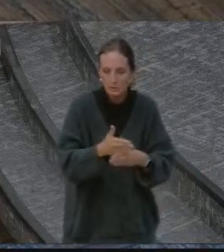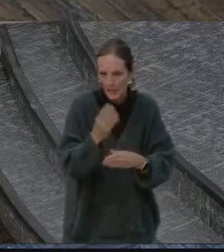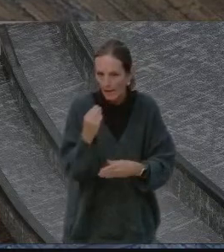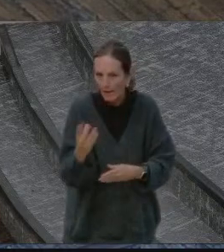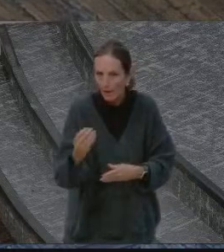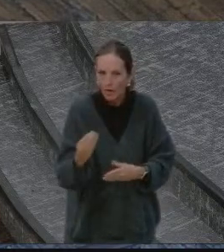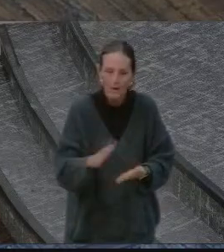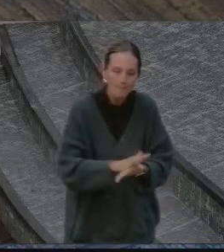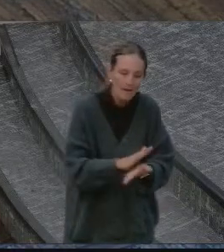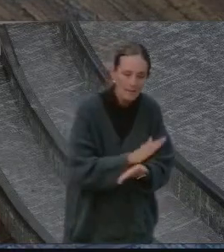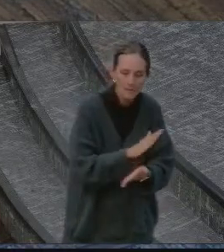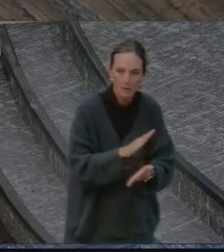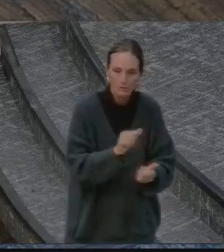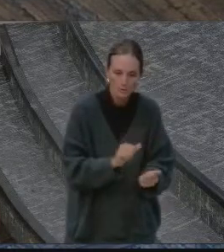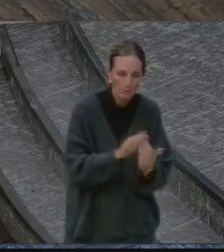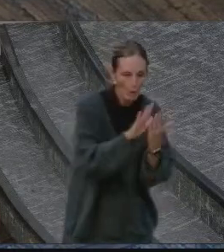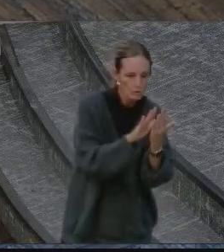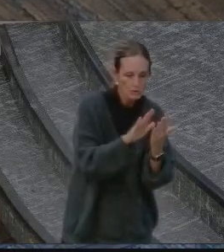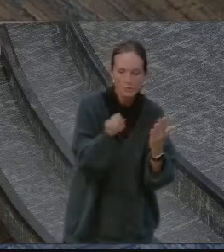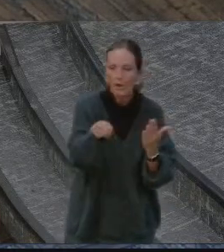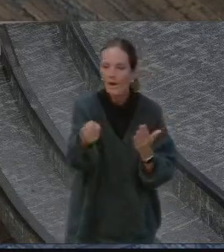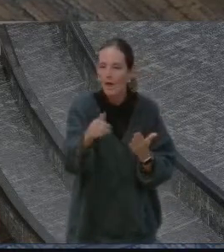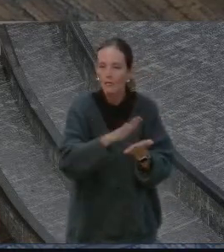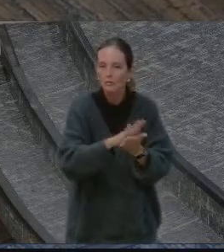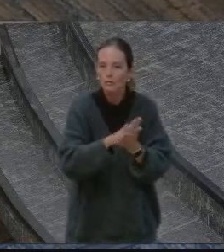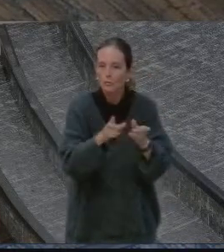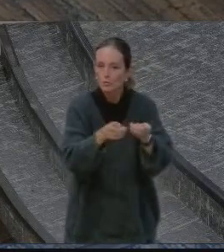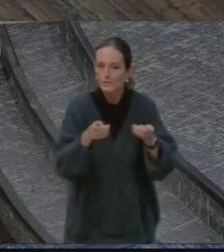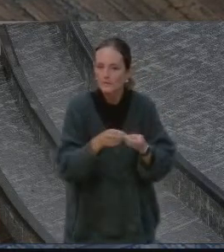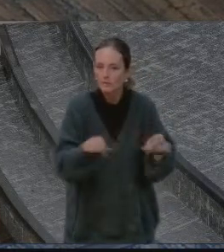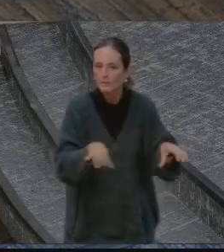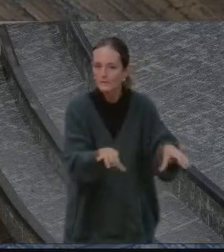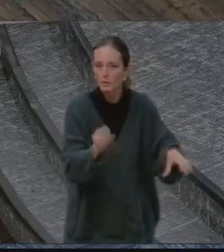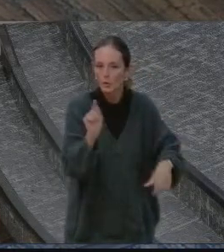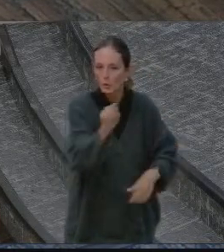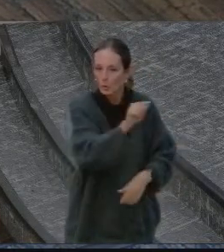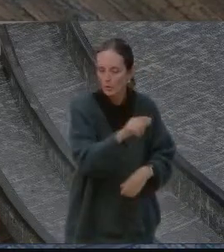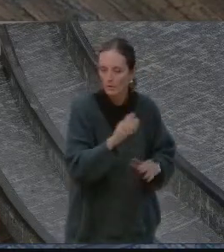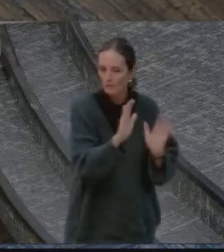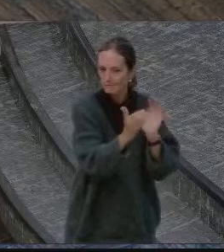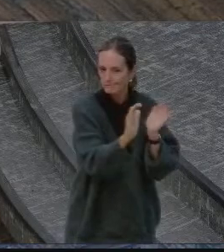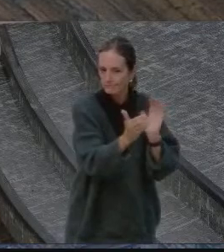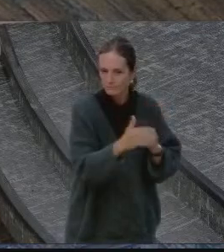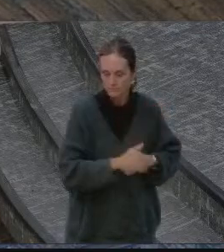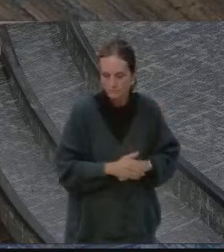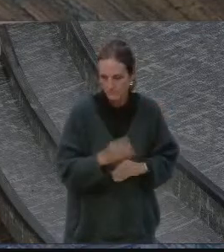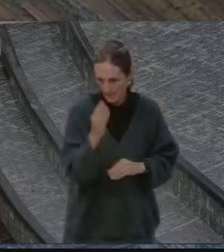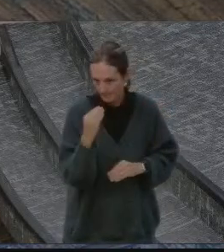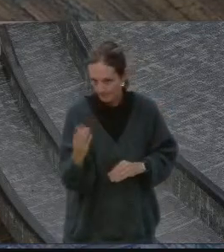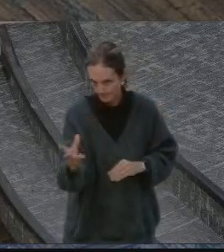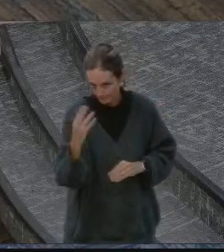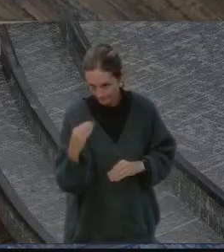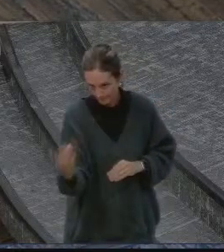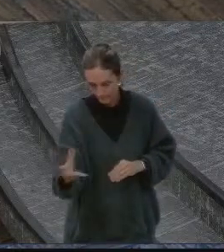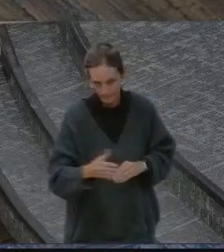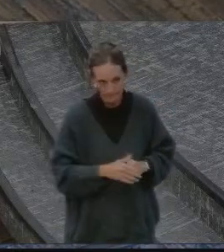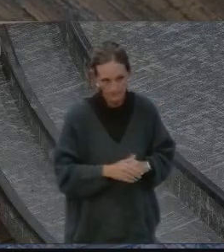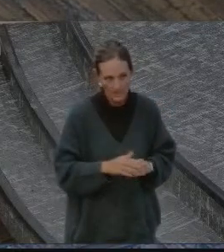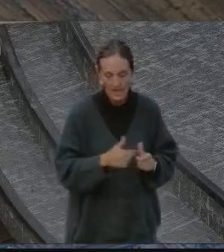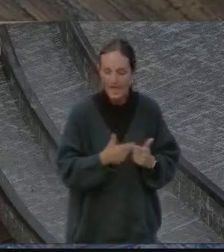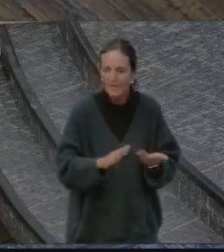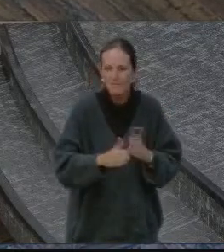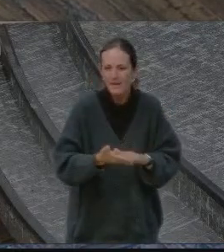doing. The expectation is to be exactly that, to be a thought partner in the quest to reduce